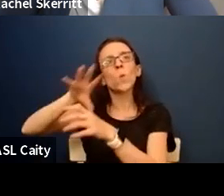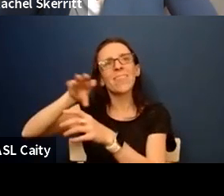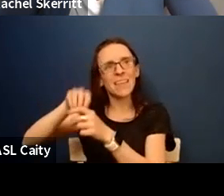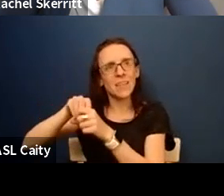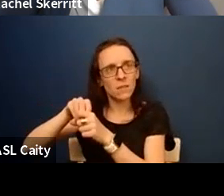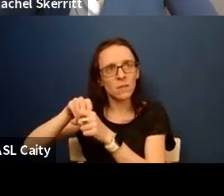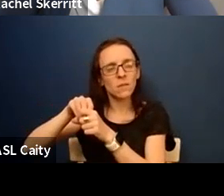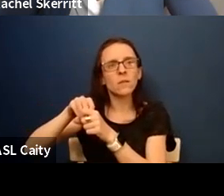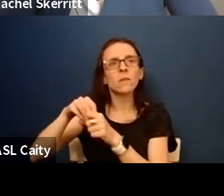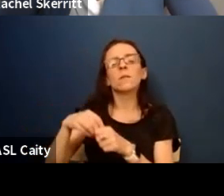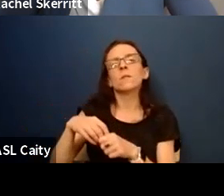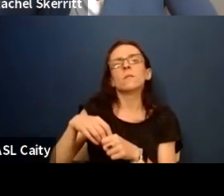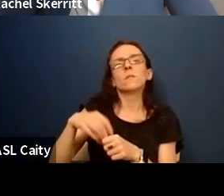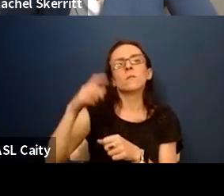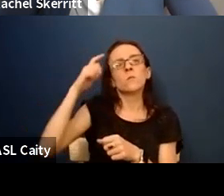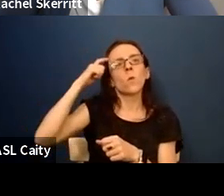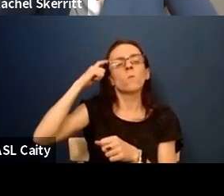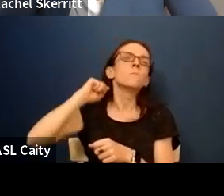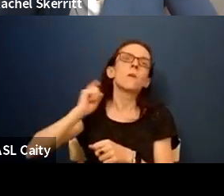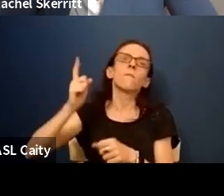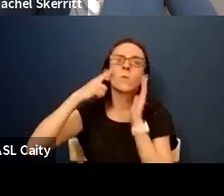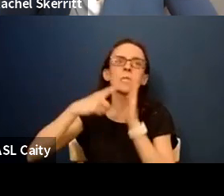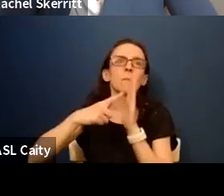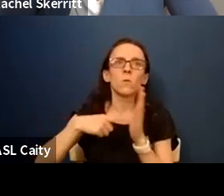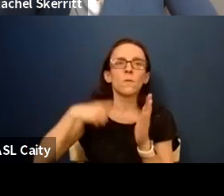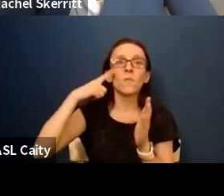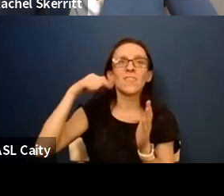the sake of the conversation, tiers.